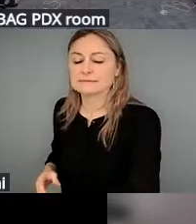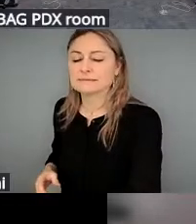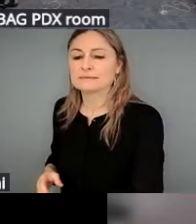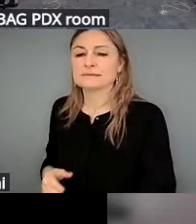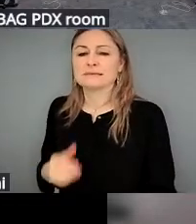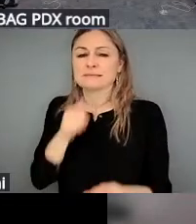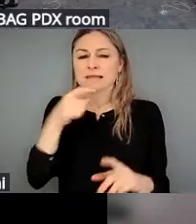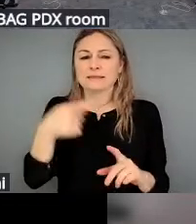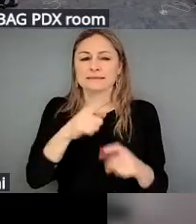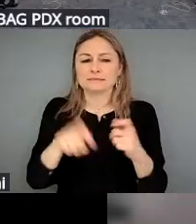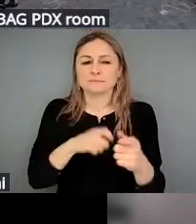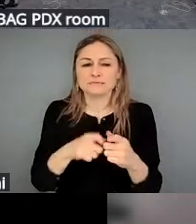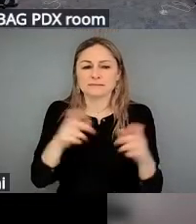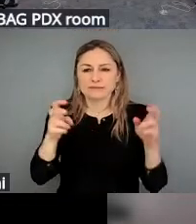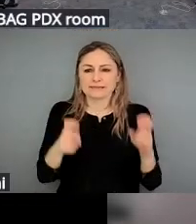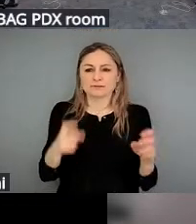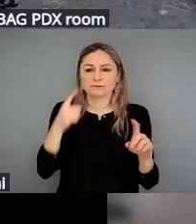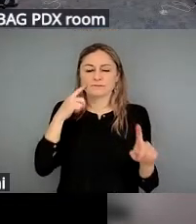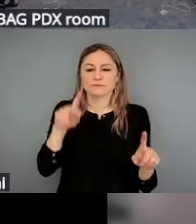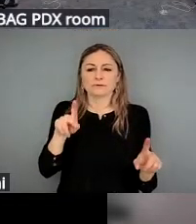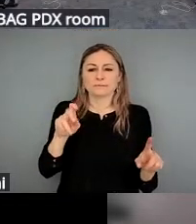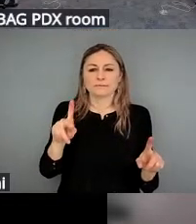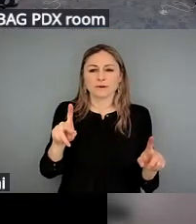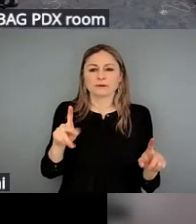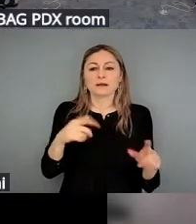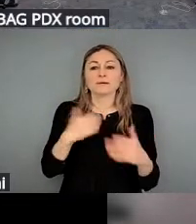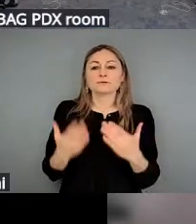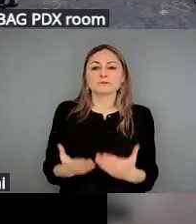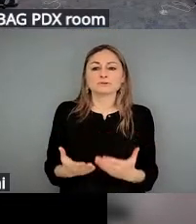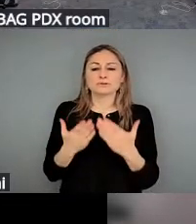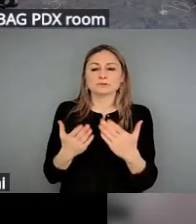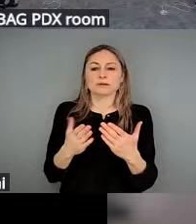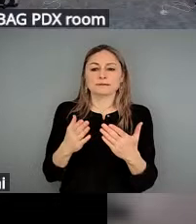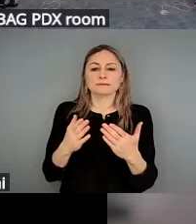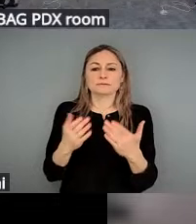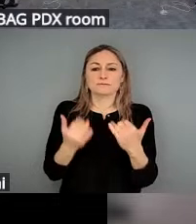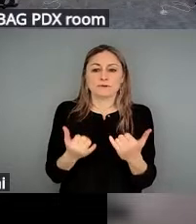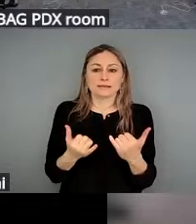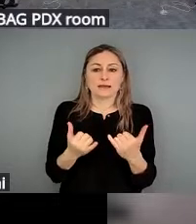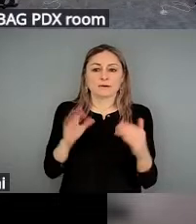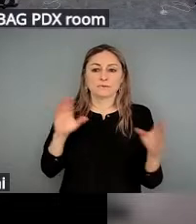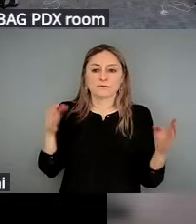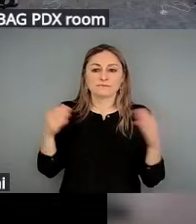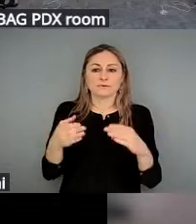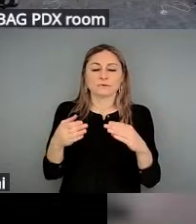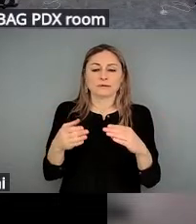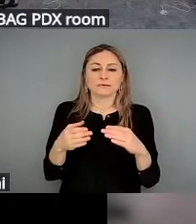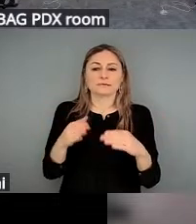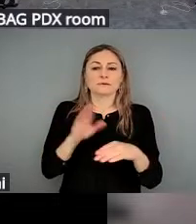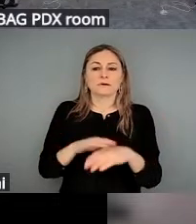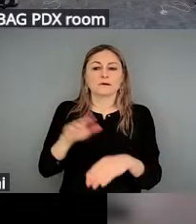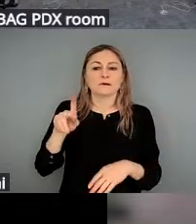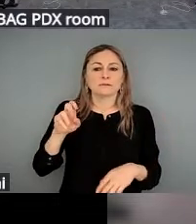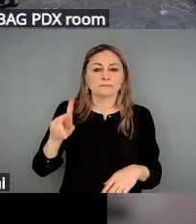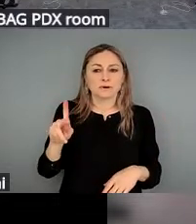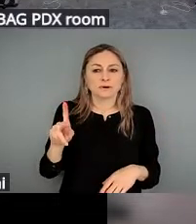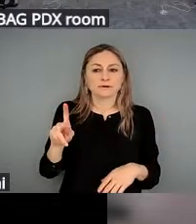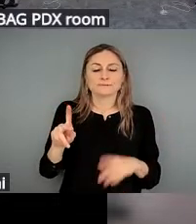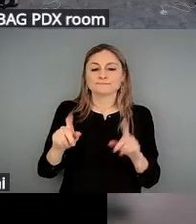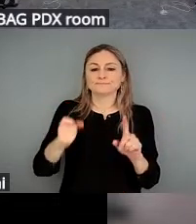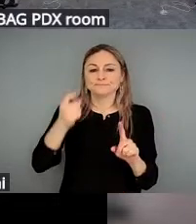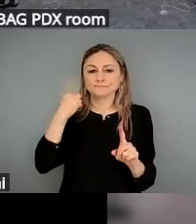specific issue we're talking about here for the park. So I would suggest that we focus this one, keep this focused on the park, understanding